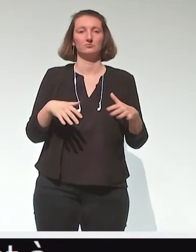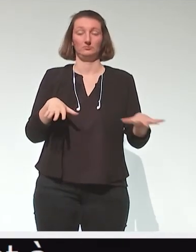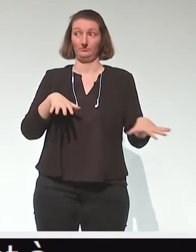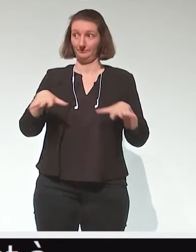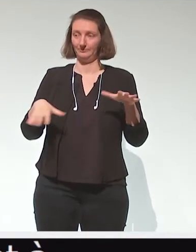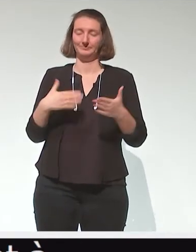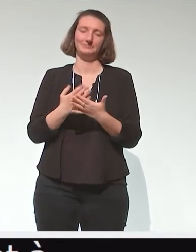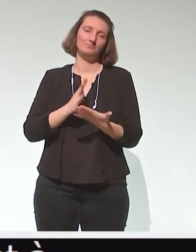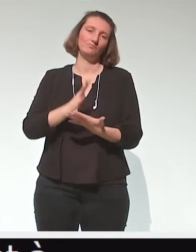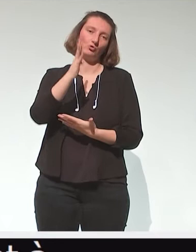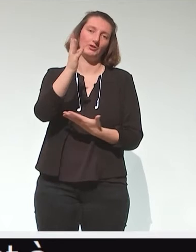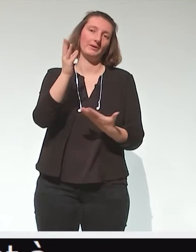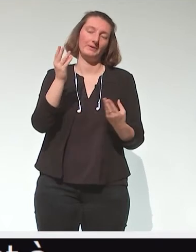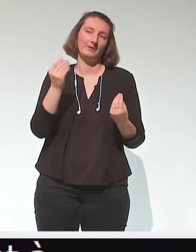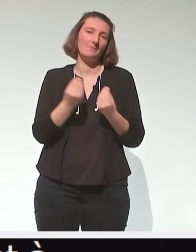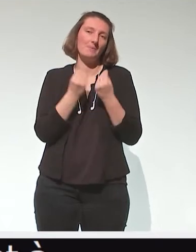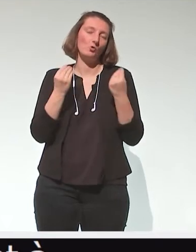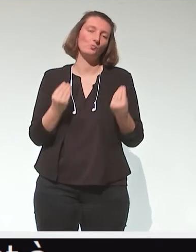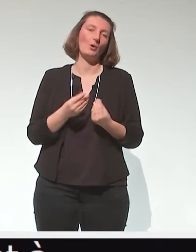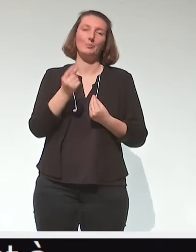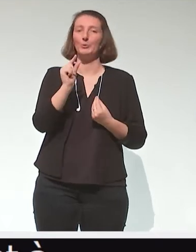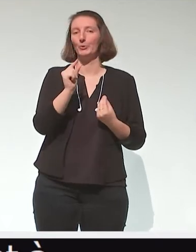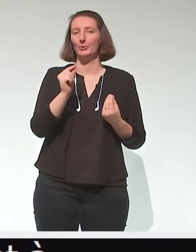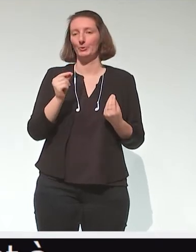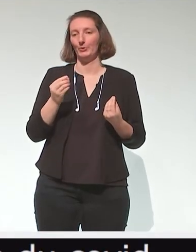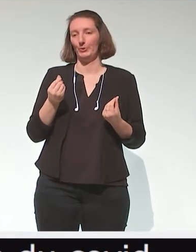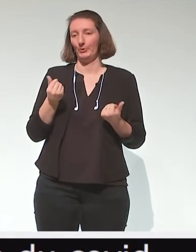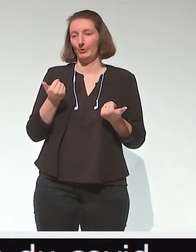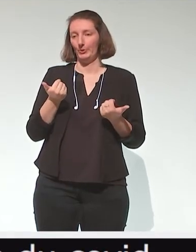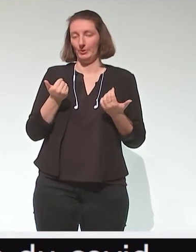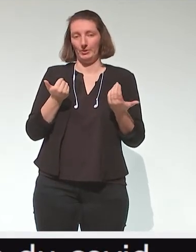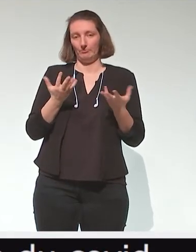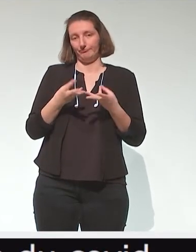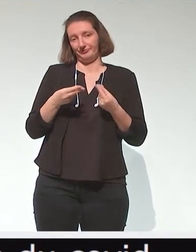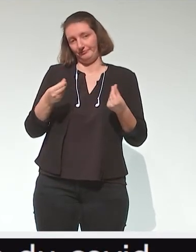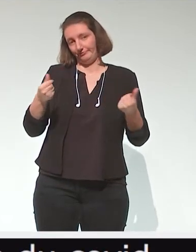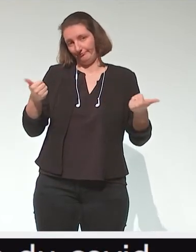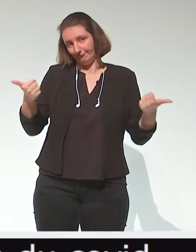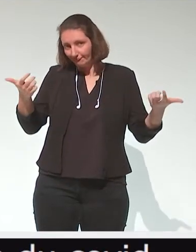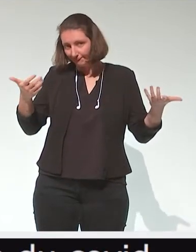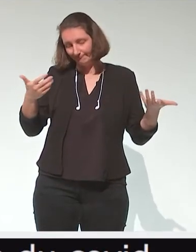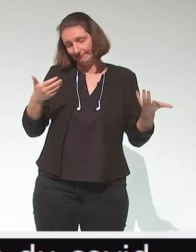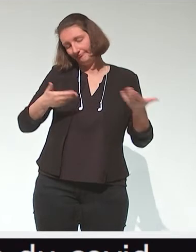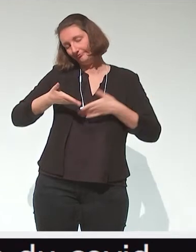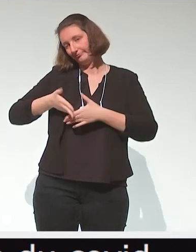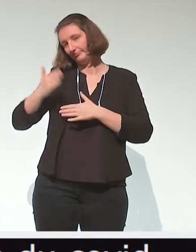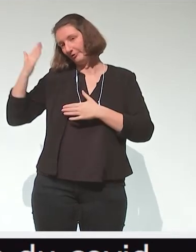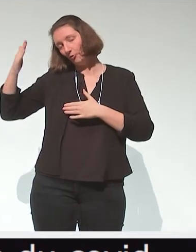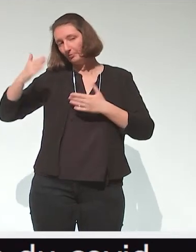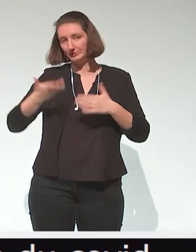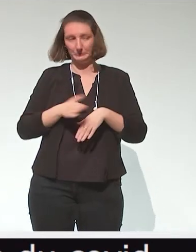crisis appeared, and the inclusion